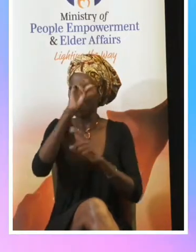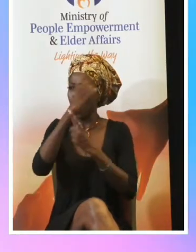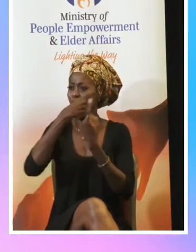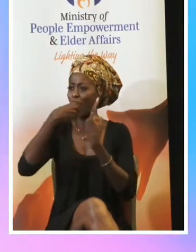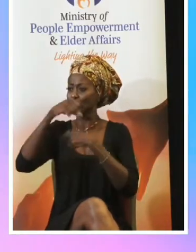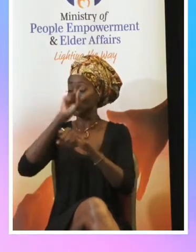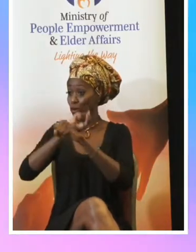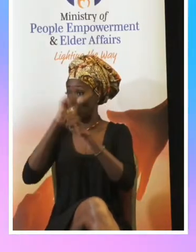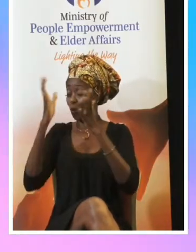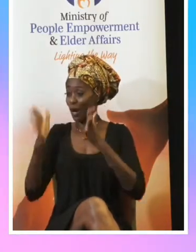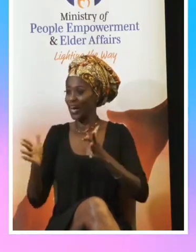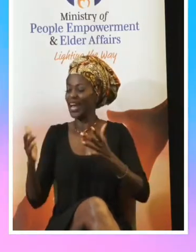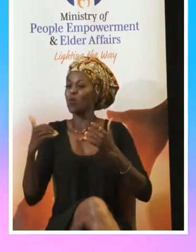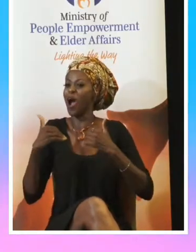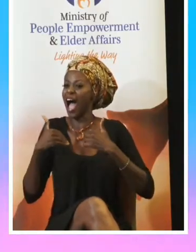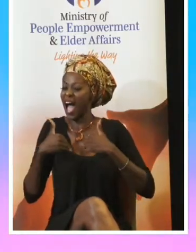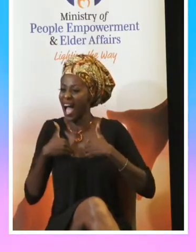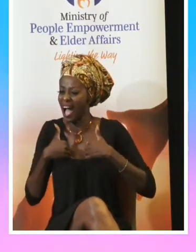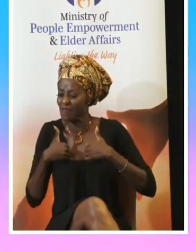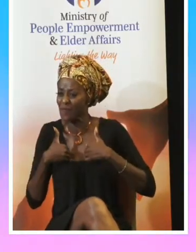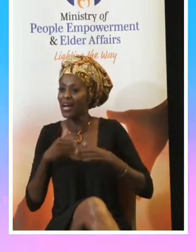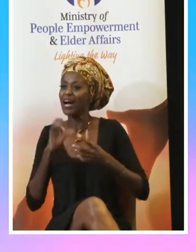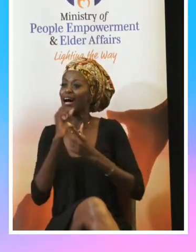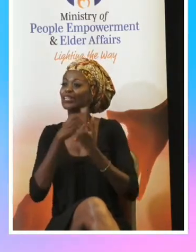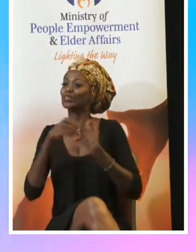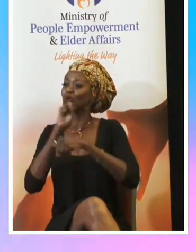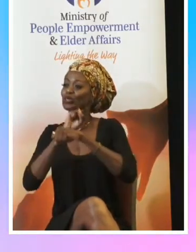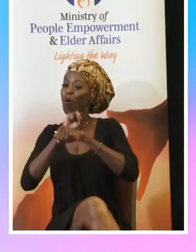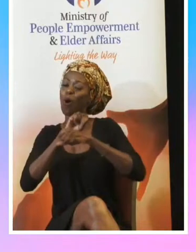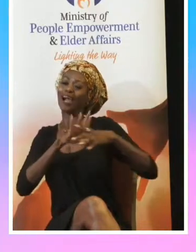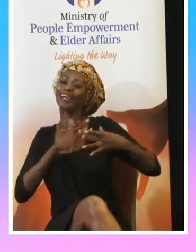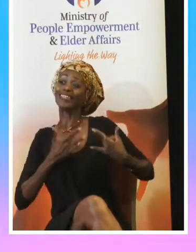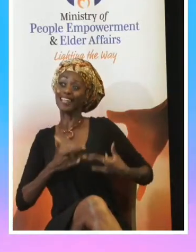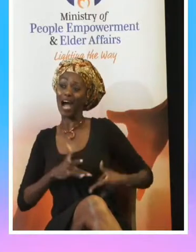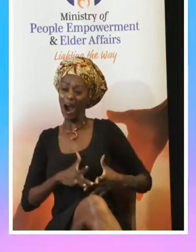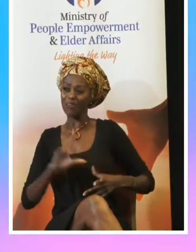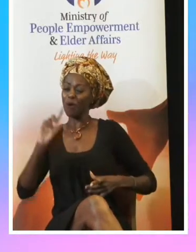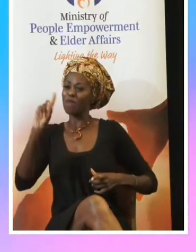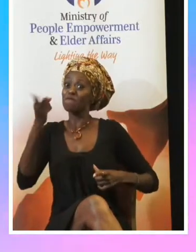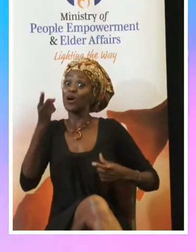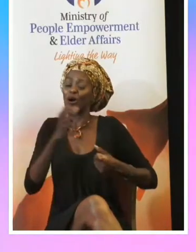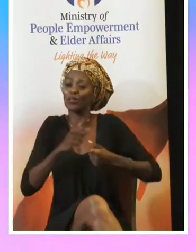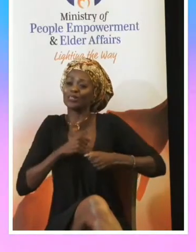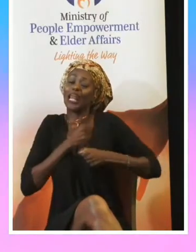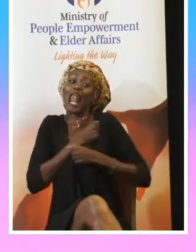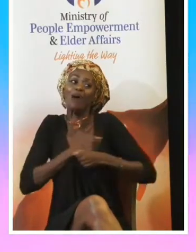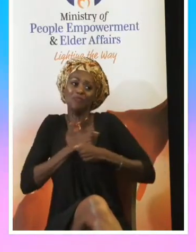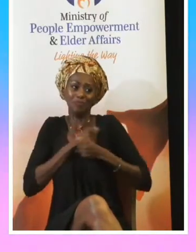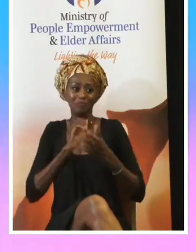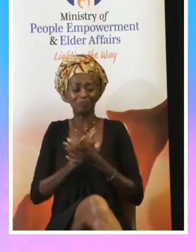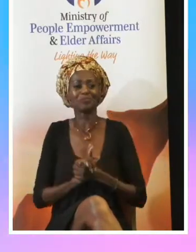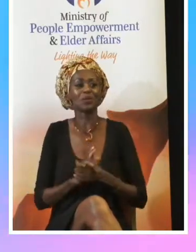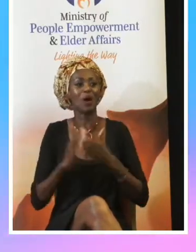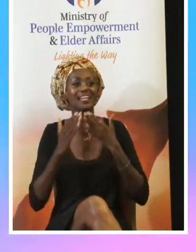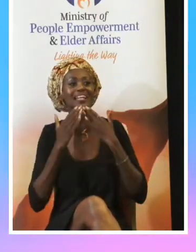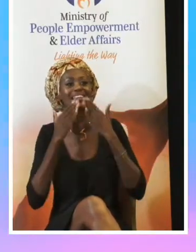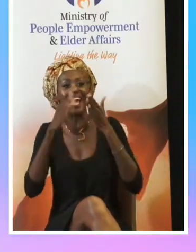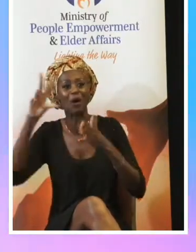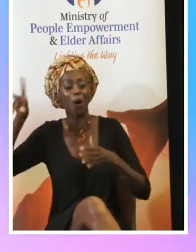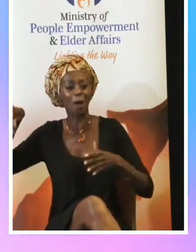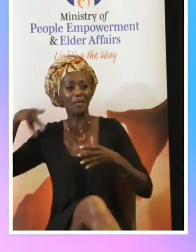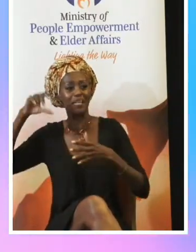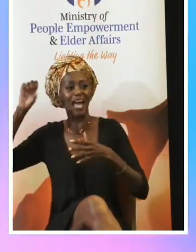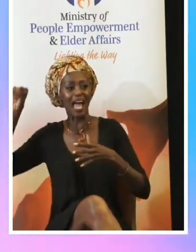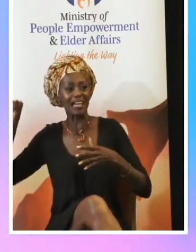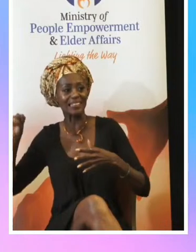heart. I know that is your first love. I know, I do believe so. We want to thank our permanent secretary, Mr.